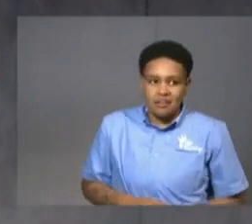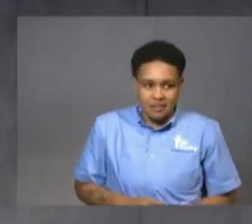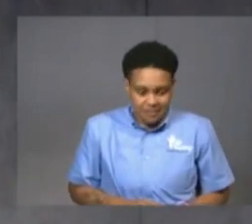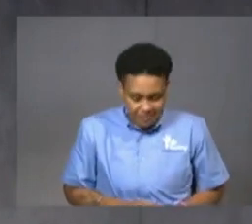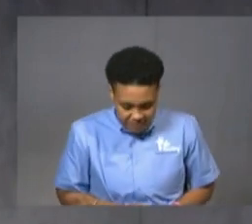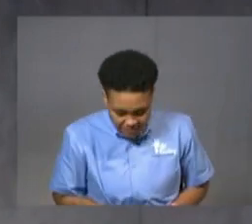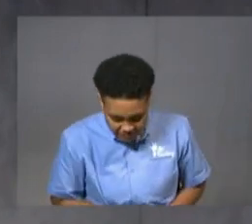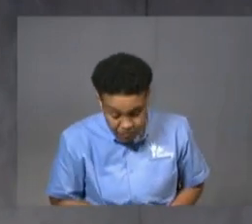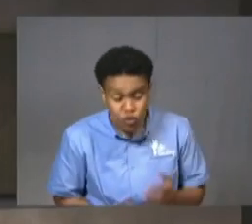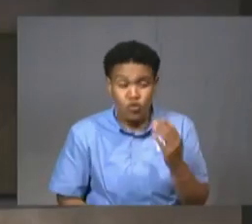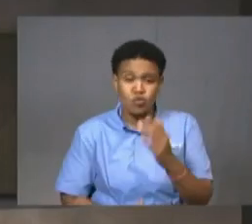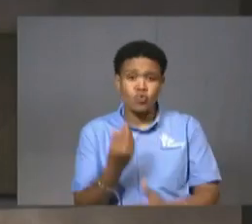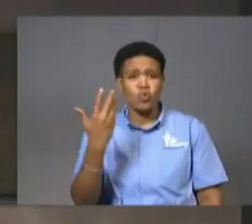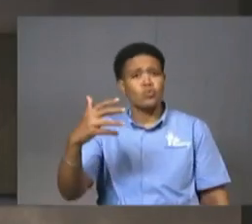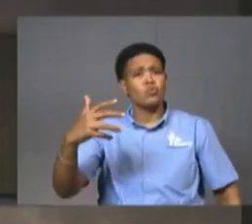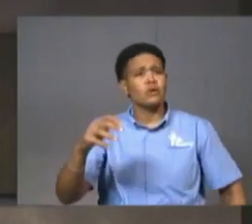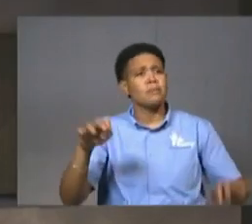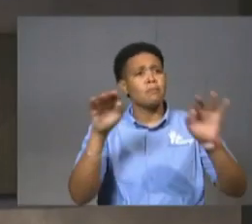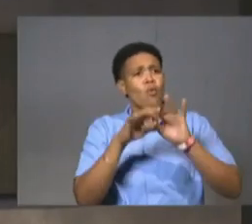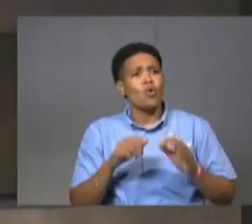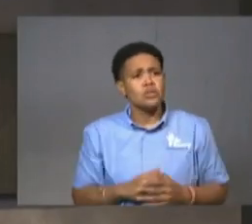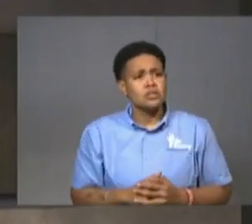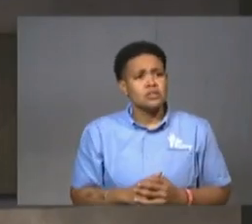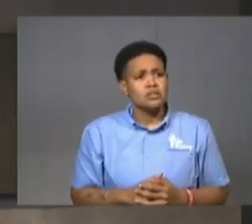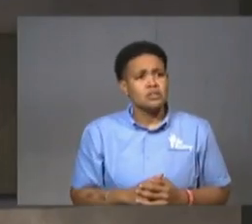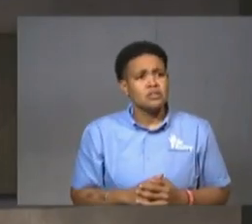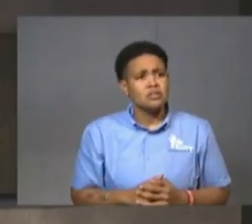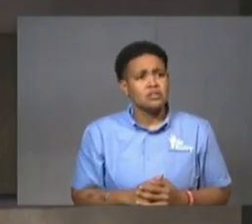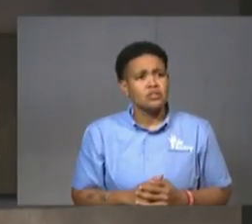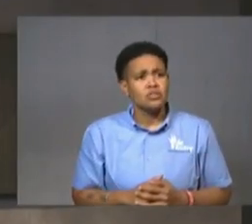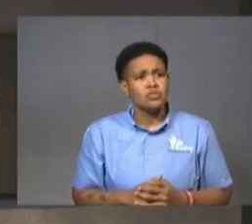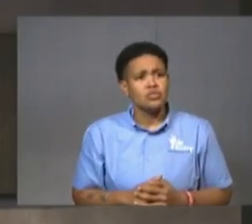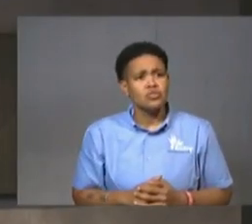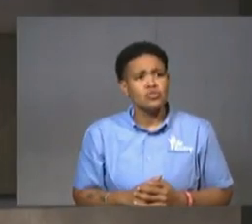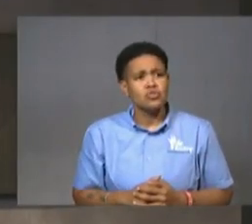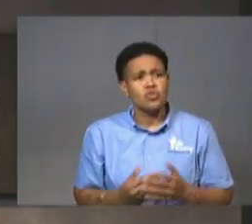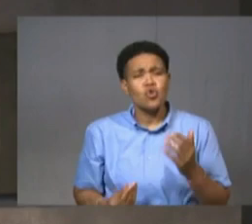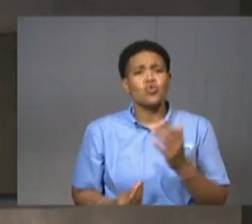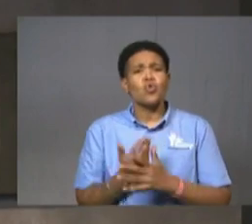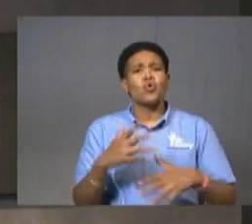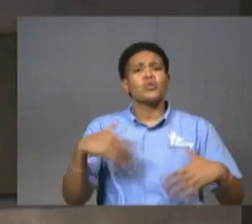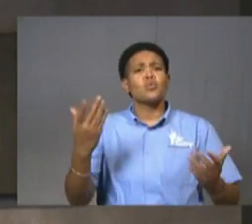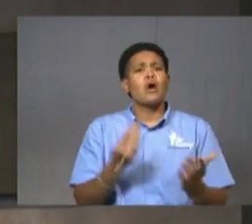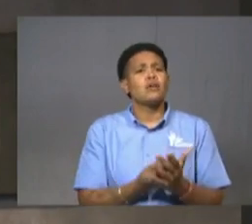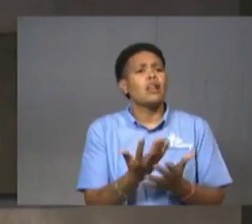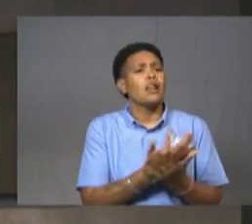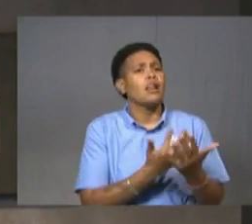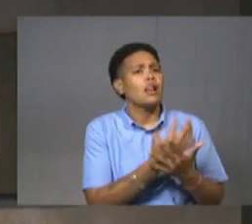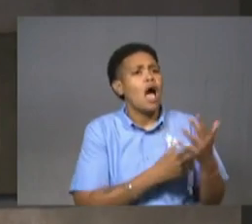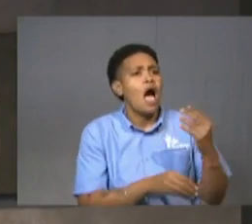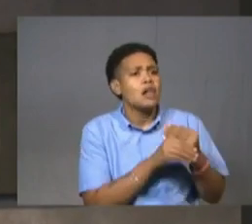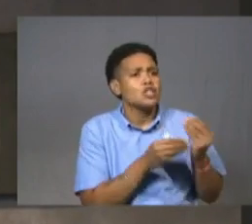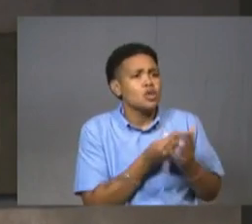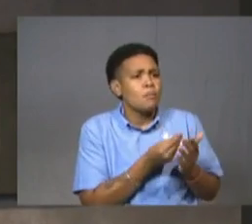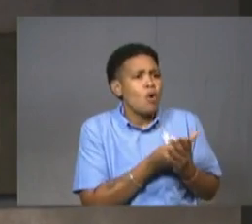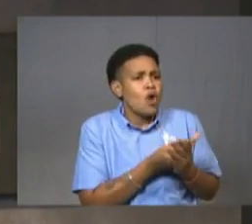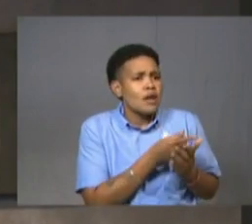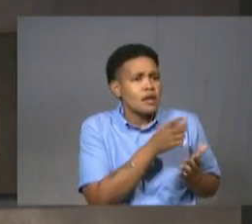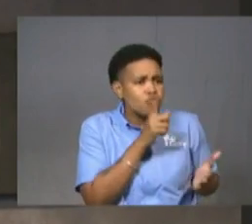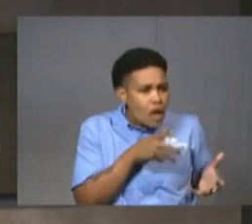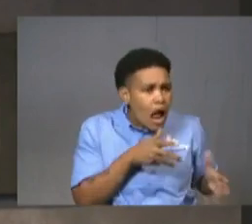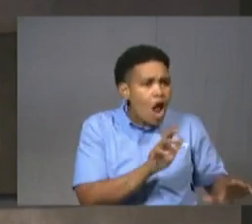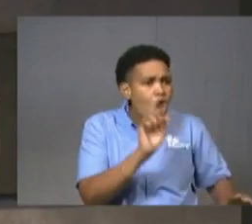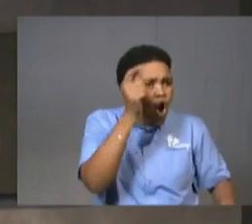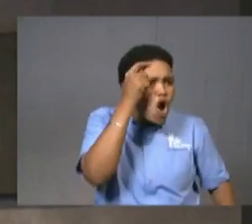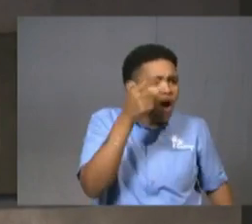Growth is important. Growth is what generates additional revenues that allows the government to